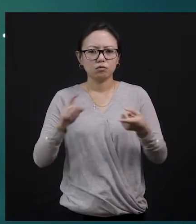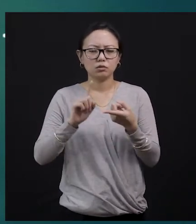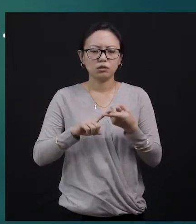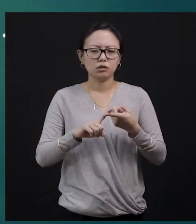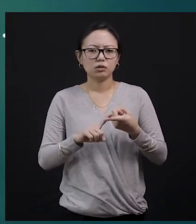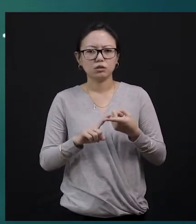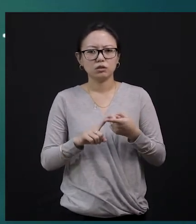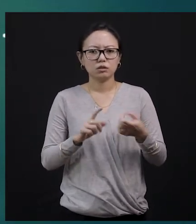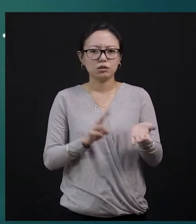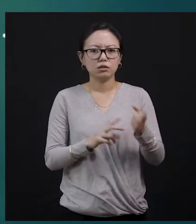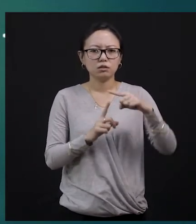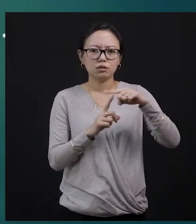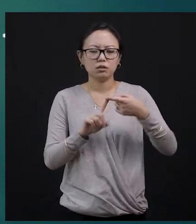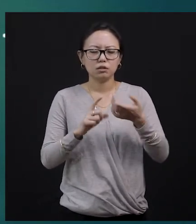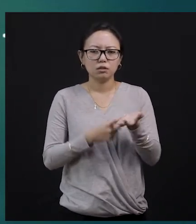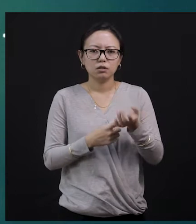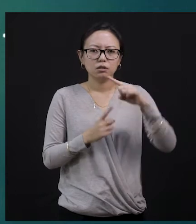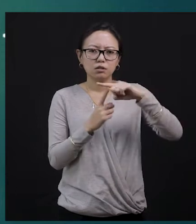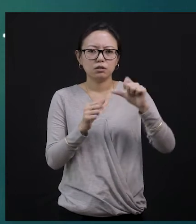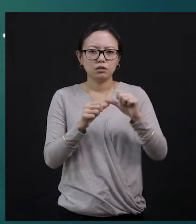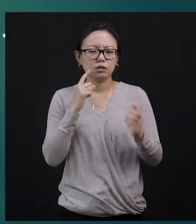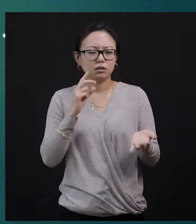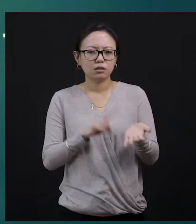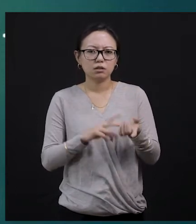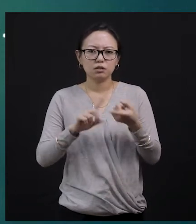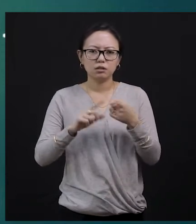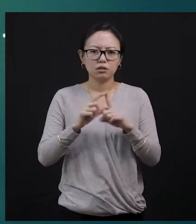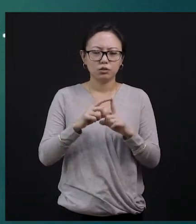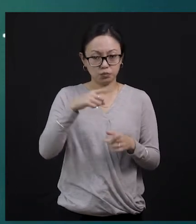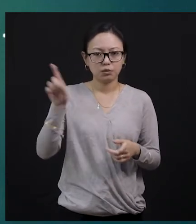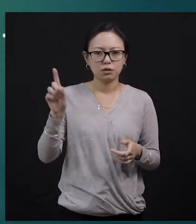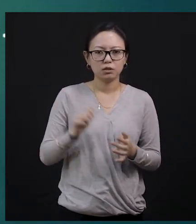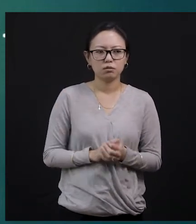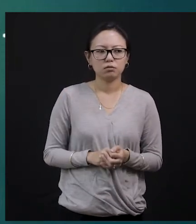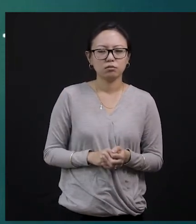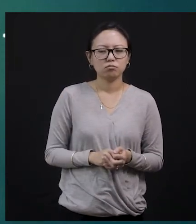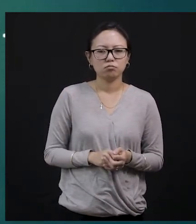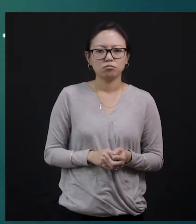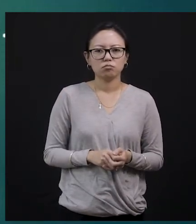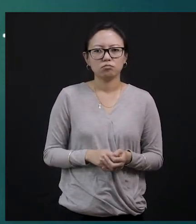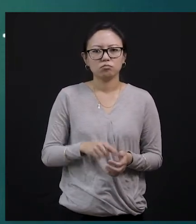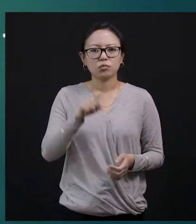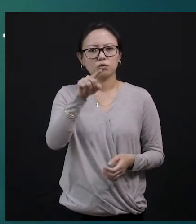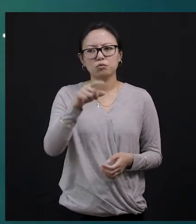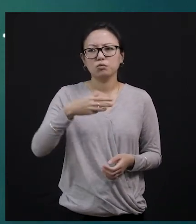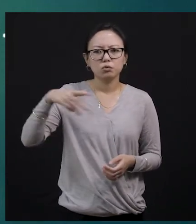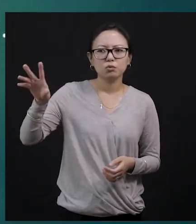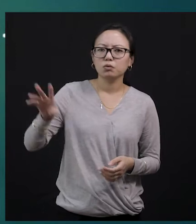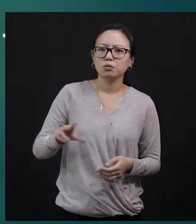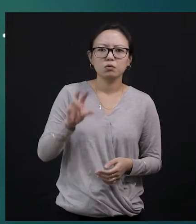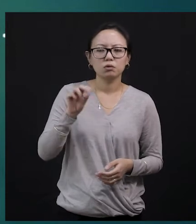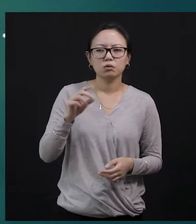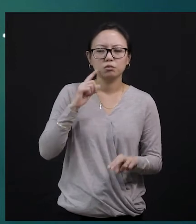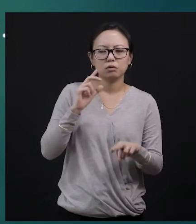sure you don't want to go to a place where you get boring after one or two hours. But in a threat fear, what do you experience? You